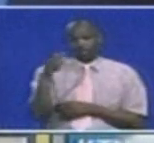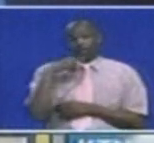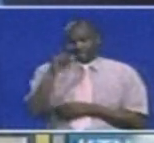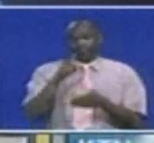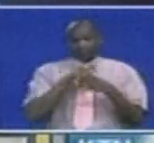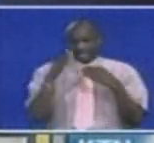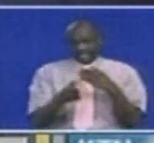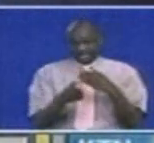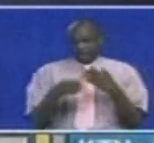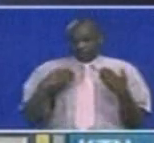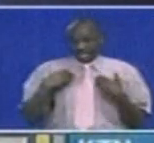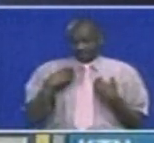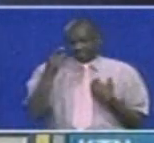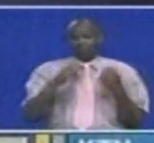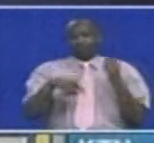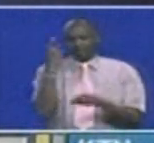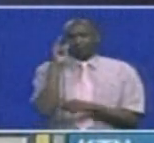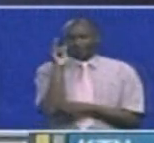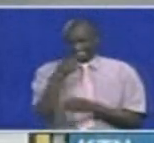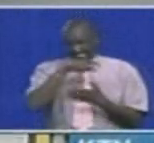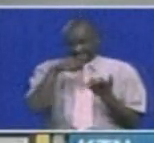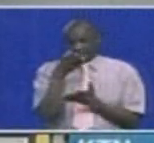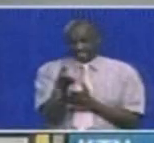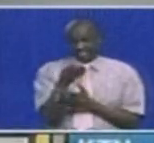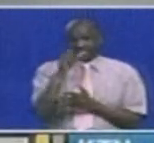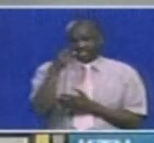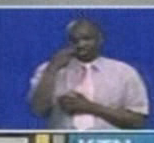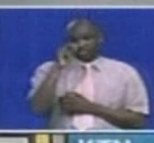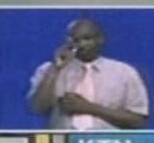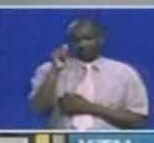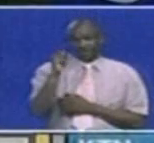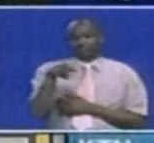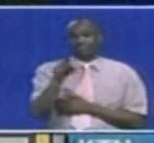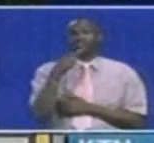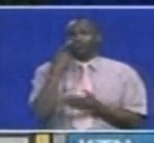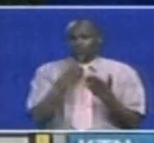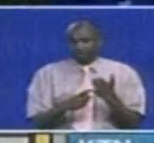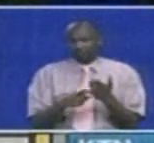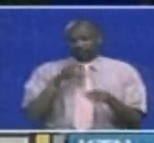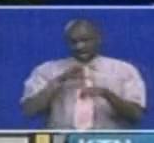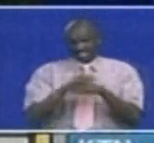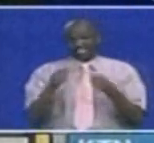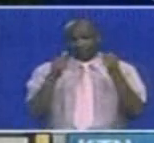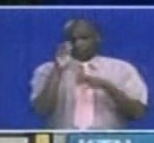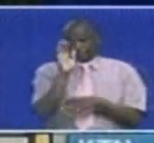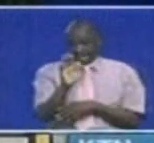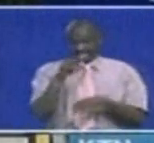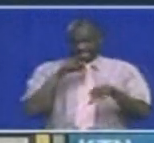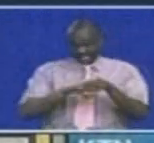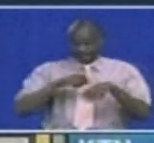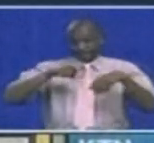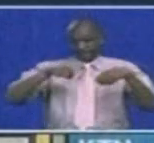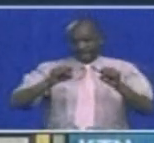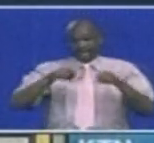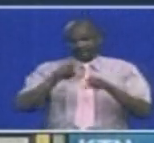weekend. Smarting for a win for the first round of the championship, Shivam Vinayak was on the course to solidify his championship lead in the bike category.